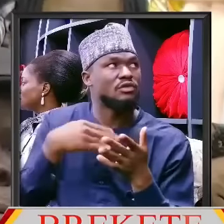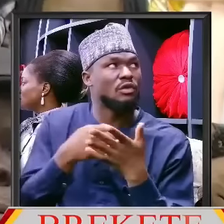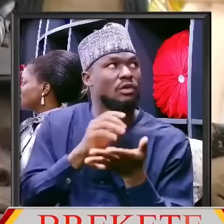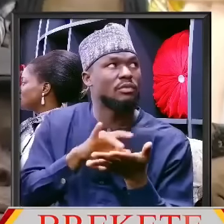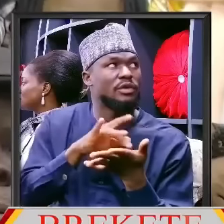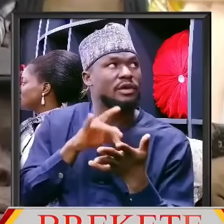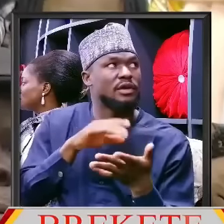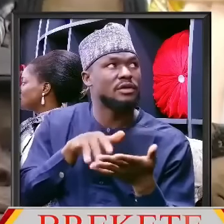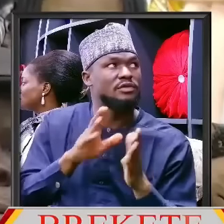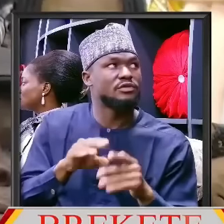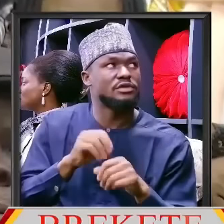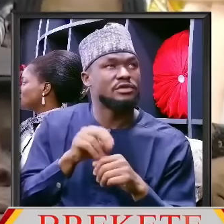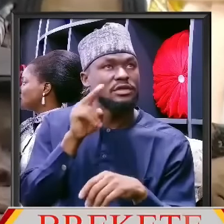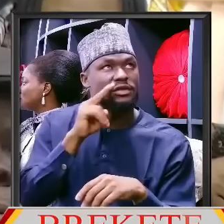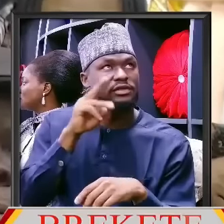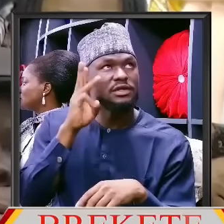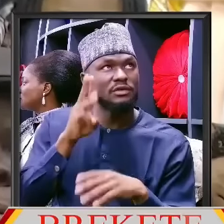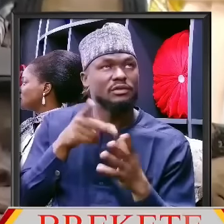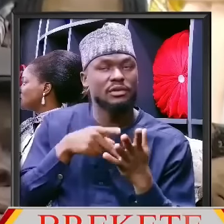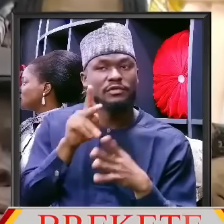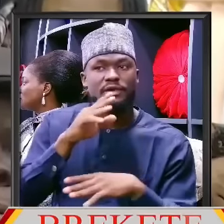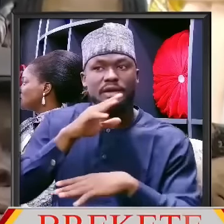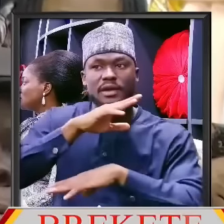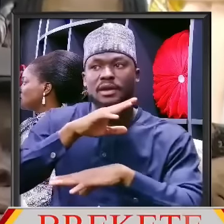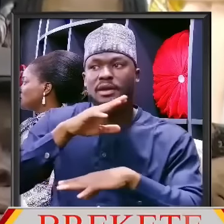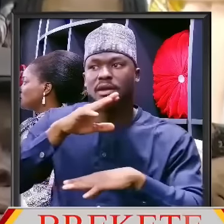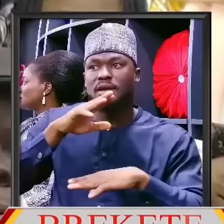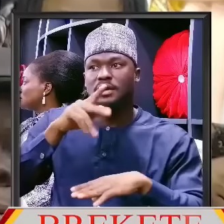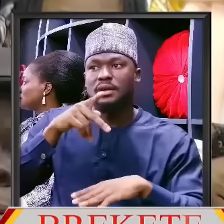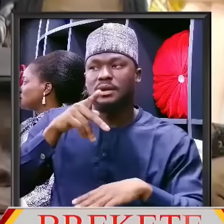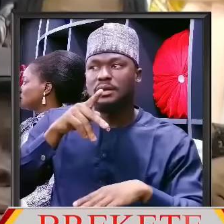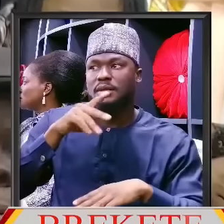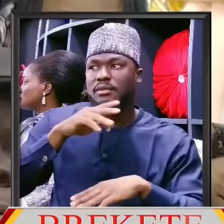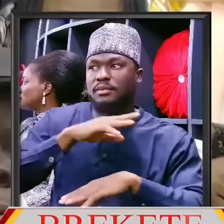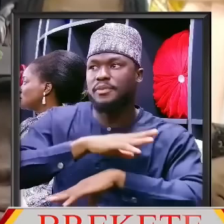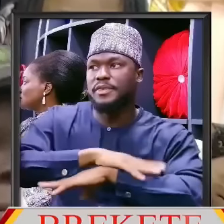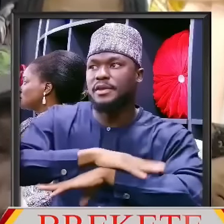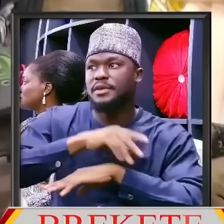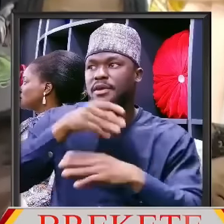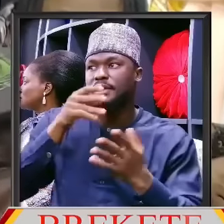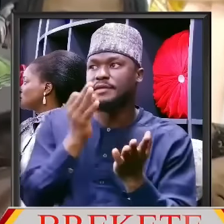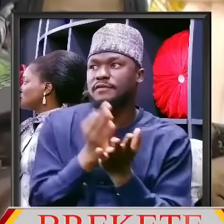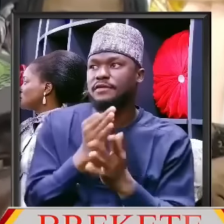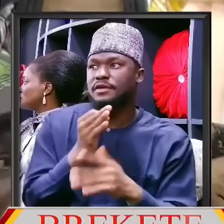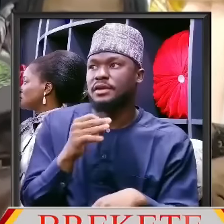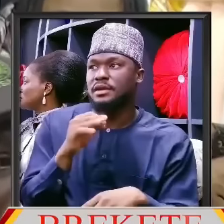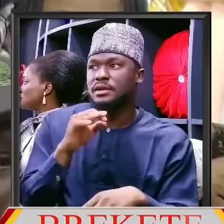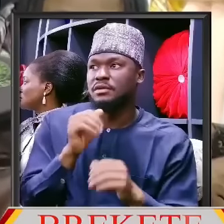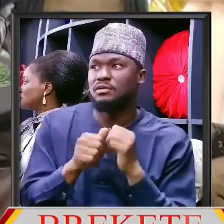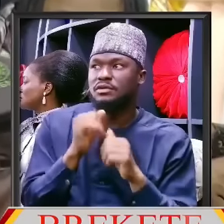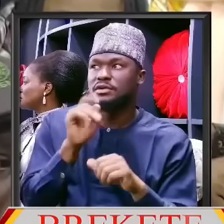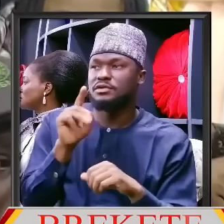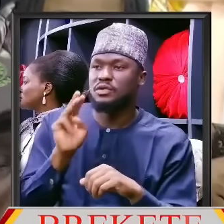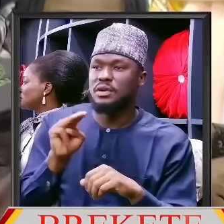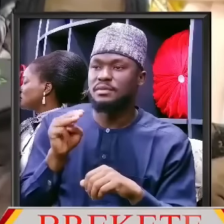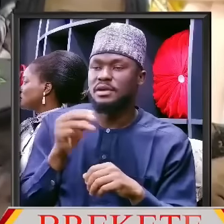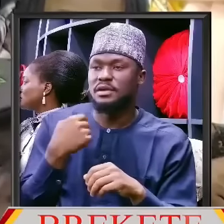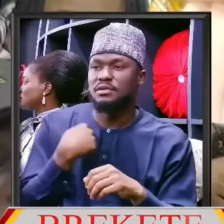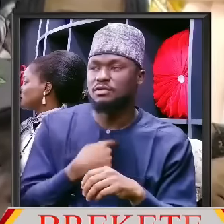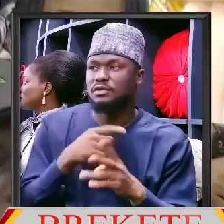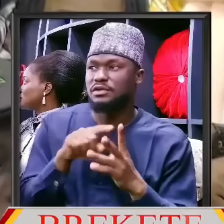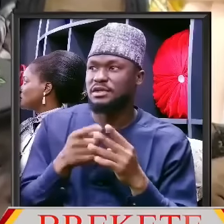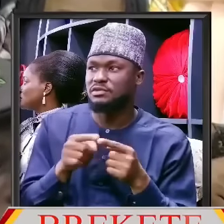Nigeria go pay what they call bench fee and say now 1 million. We can't smell say something they wrong when for that meeting he